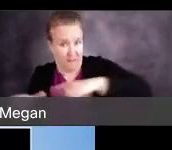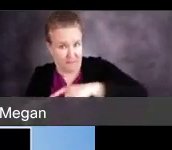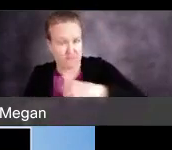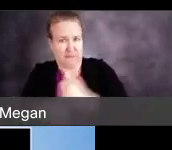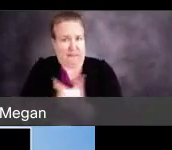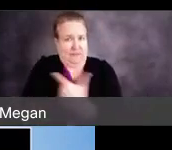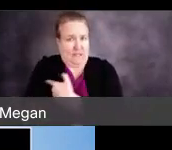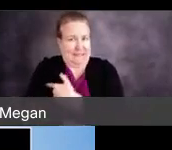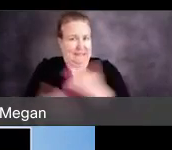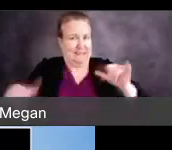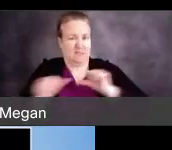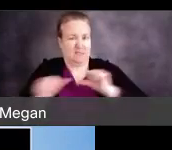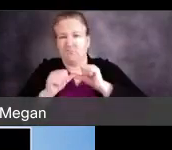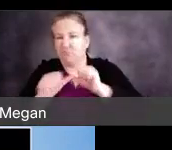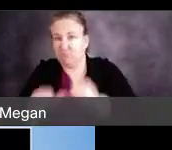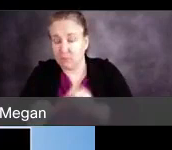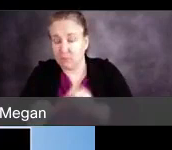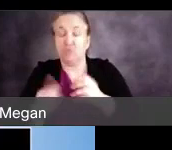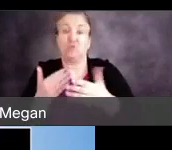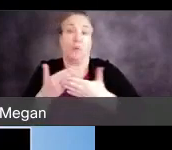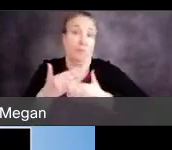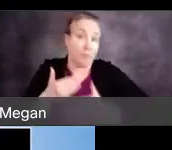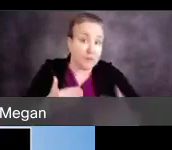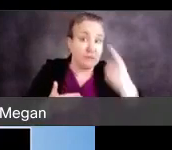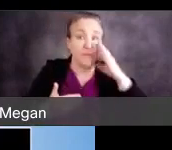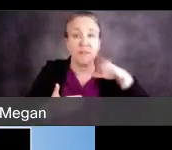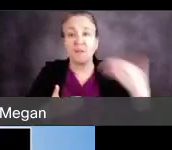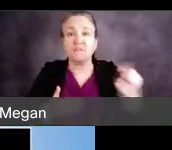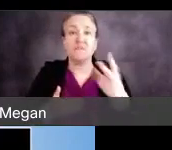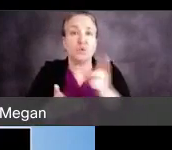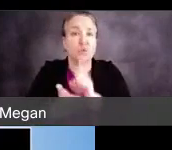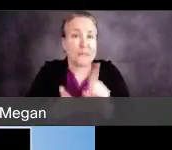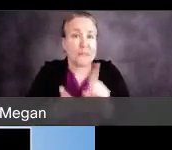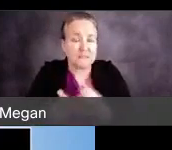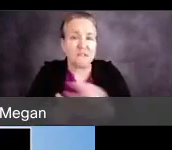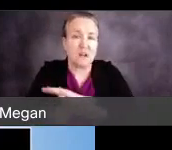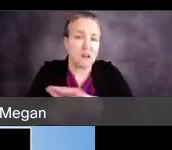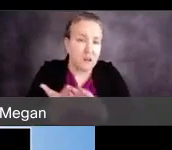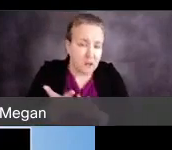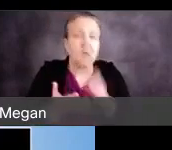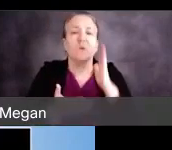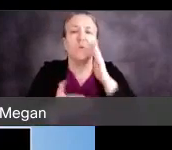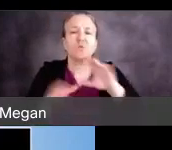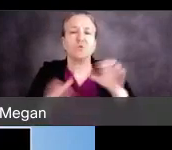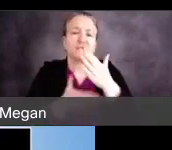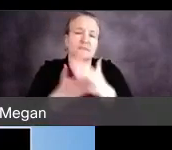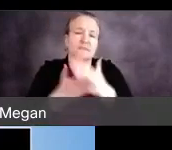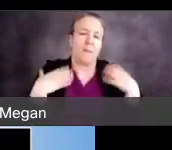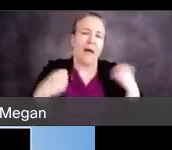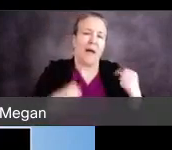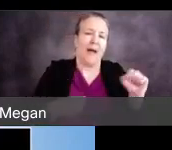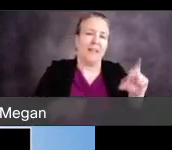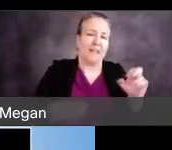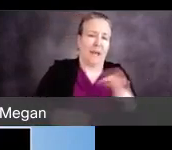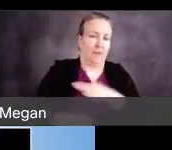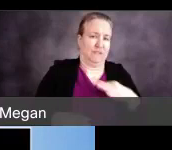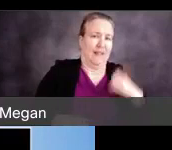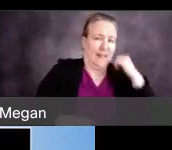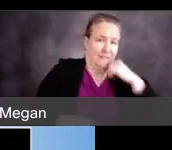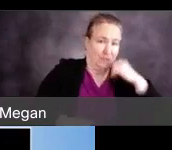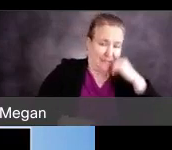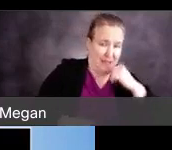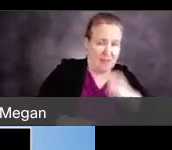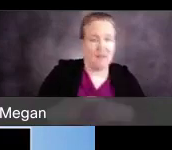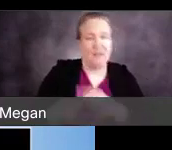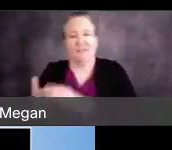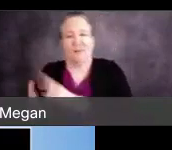vaccinated. And so moving forward for these next few weeks, we're going to do some healthcare personnel each day and then some of the